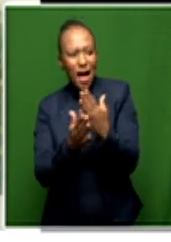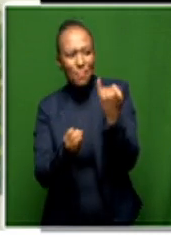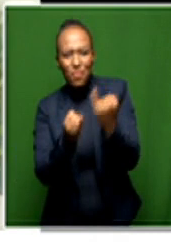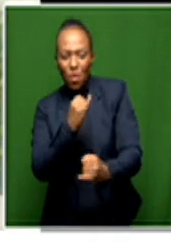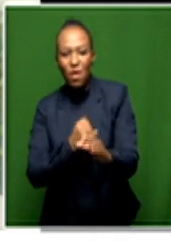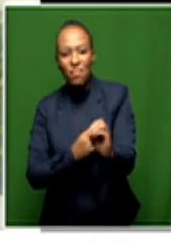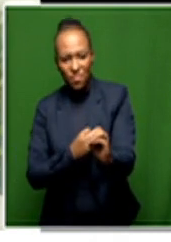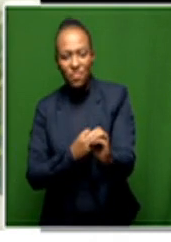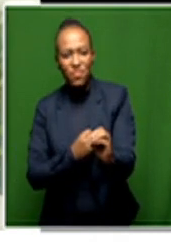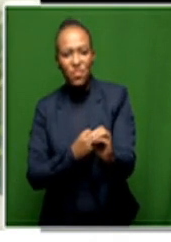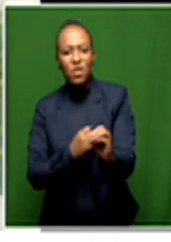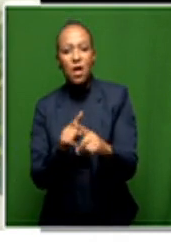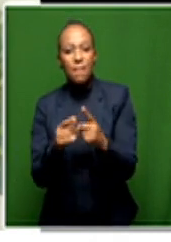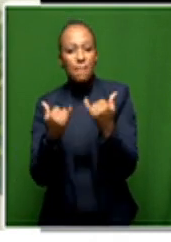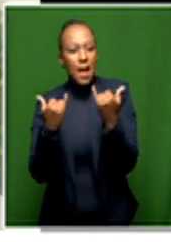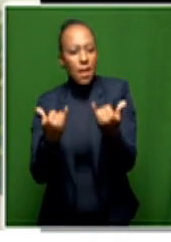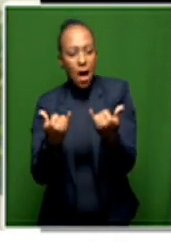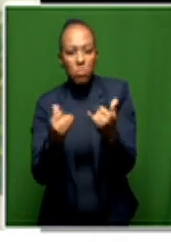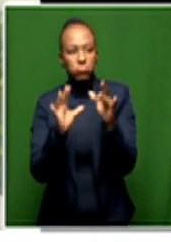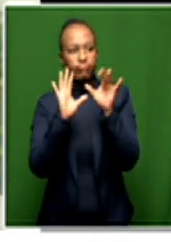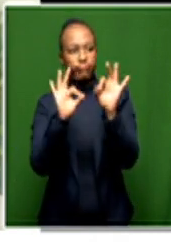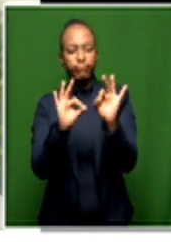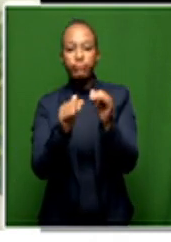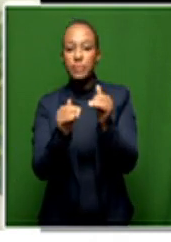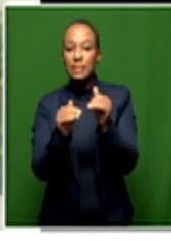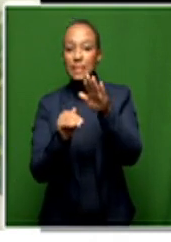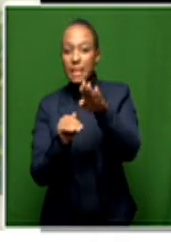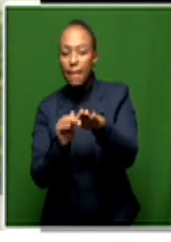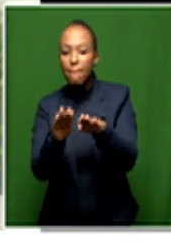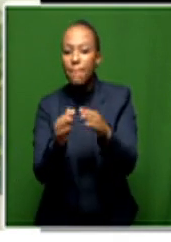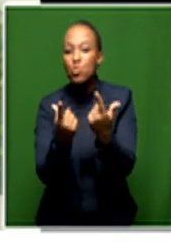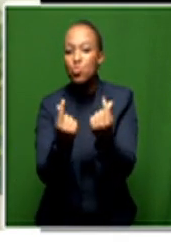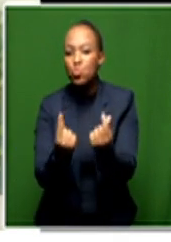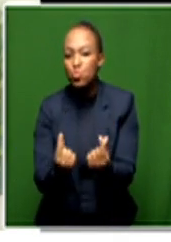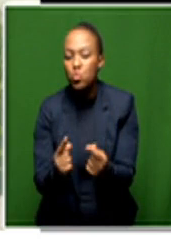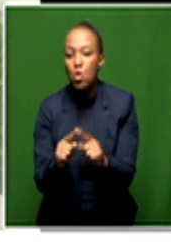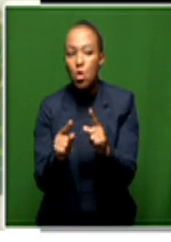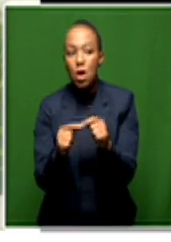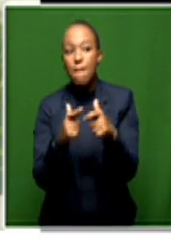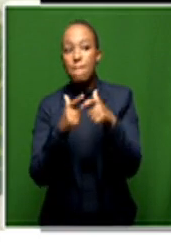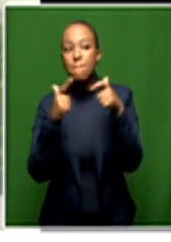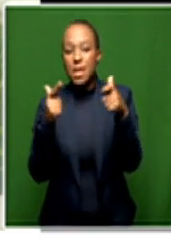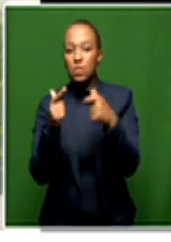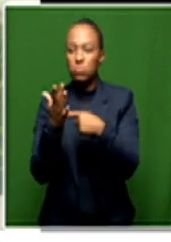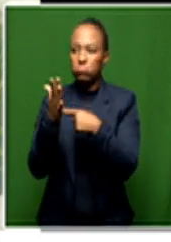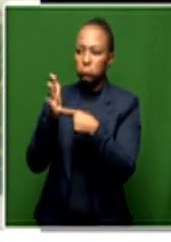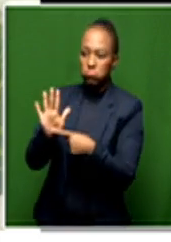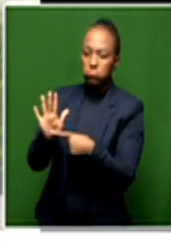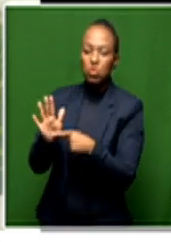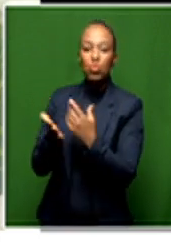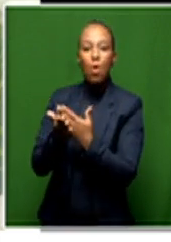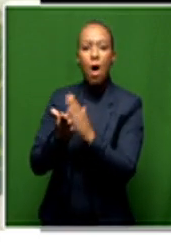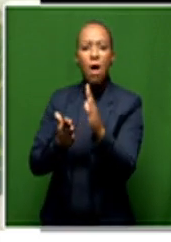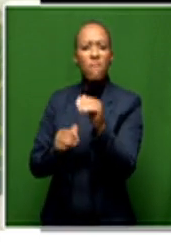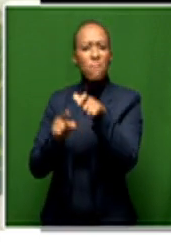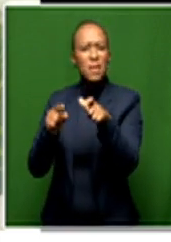But obviously, we have not taken steps which or strides which are large enough to allay the collective anxieties